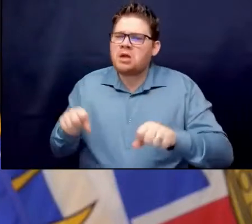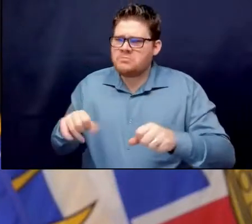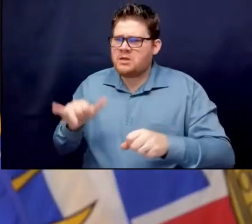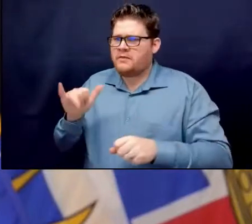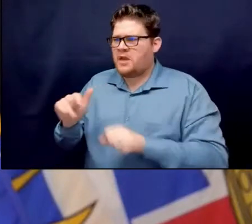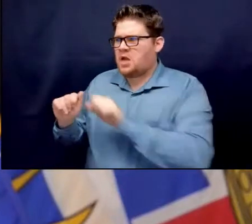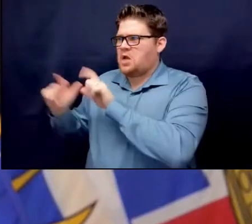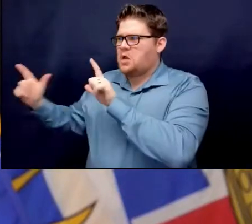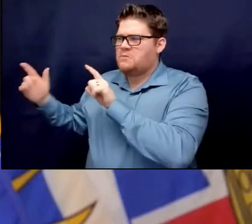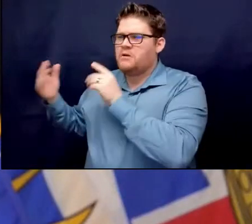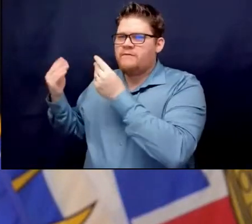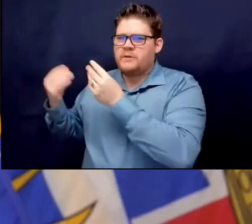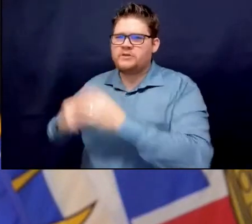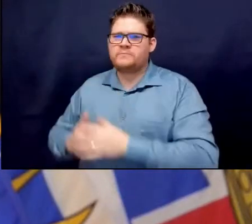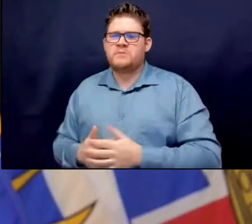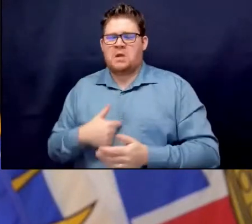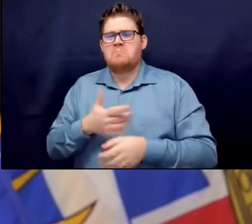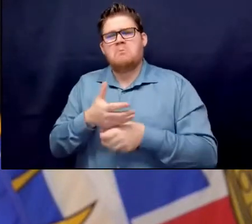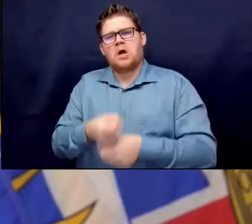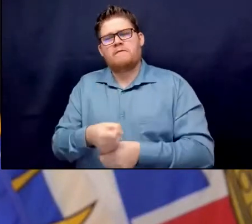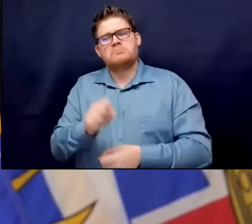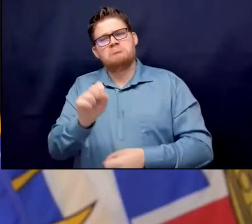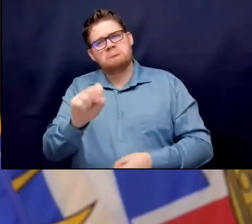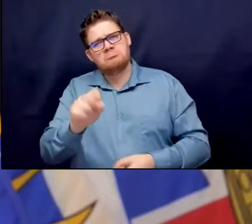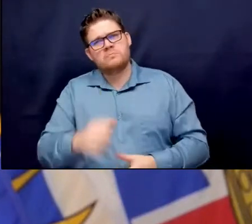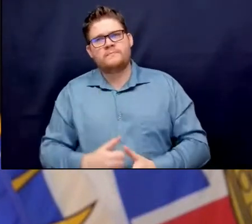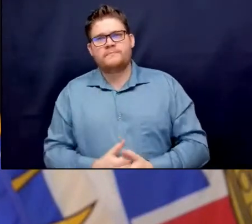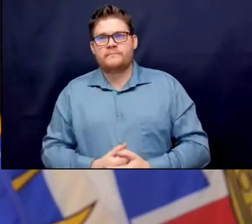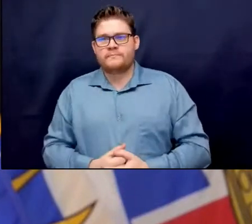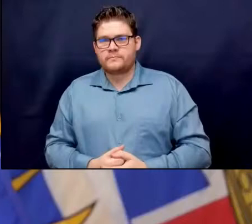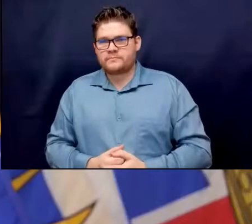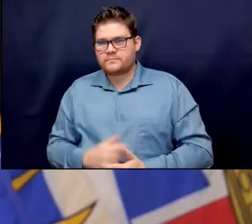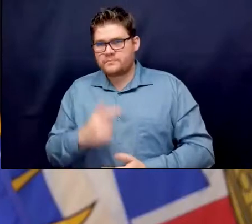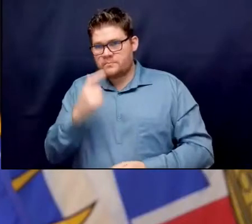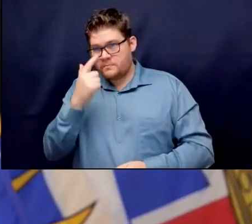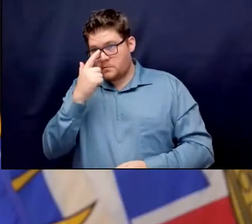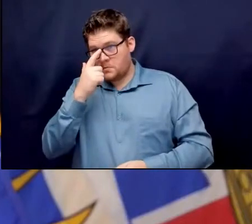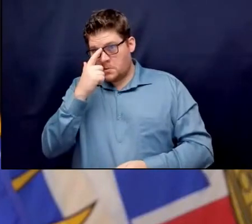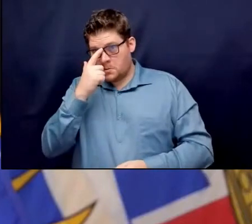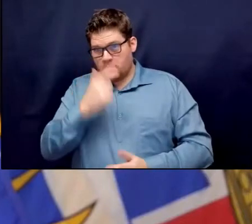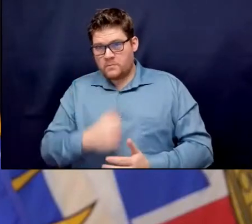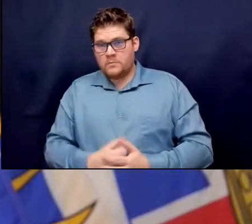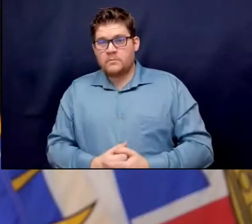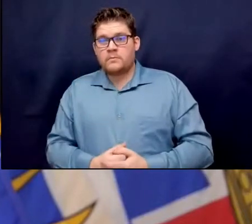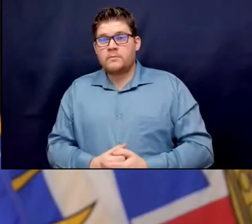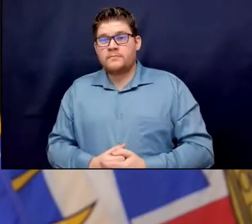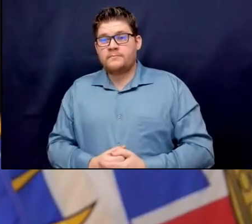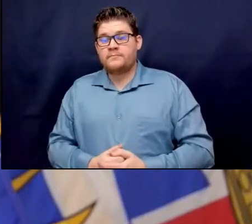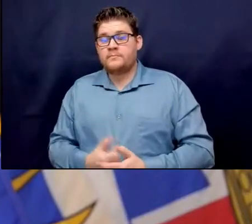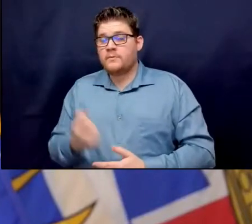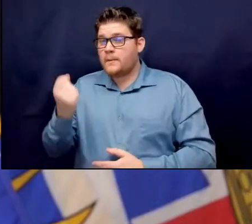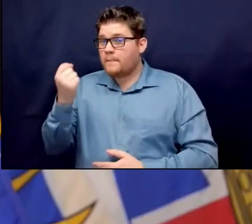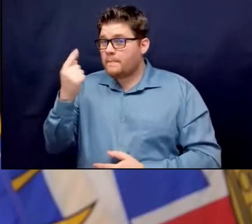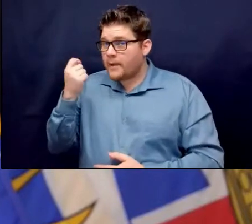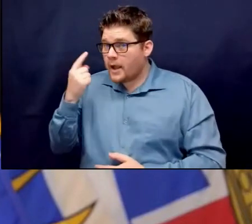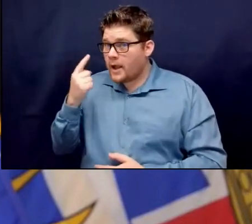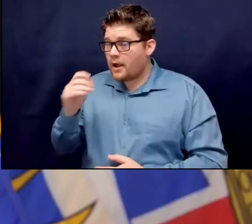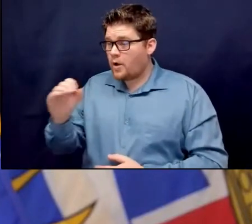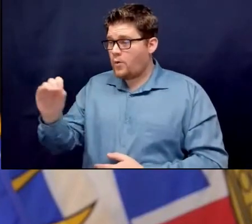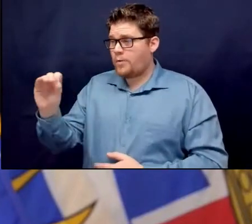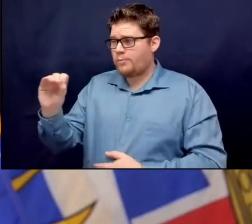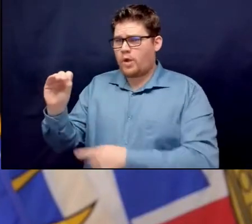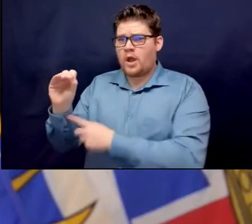in terms of this pandemic, I think we've seen such a dramatic change with the change in the virus in